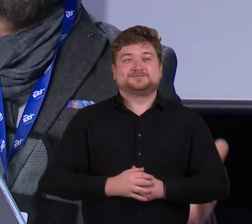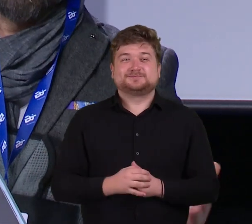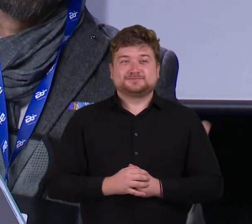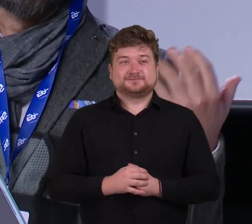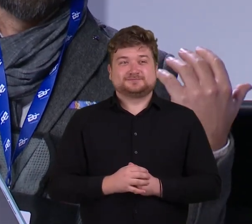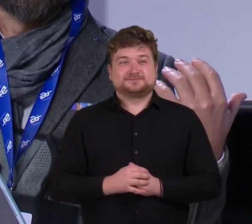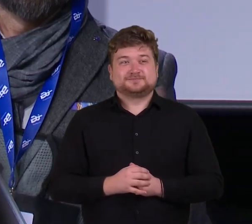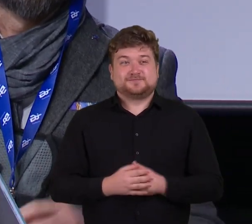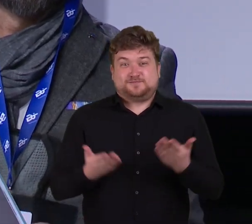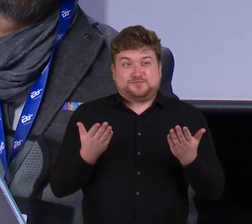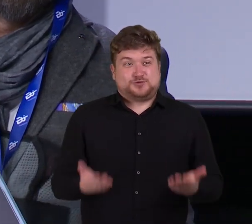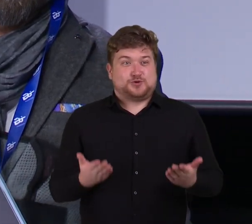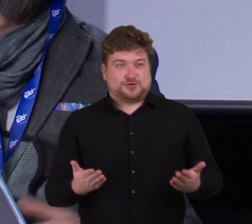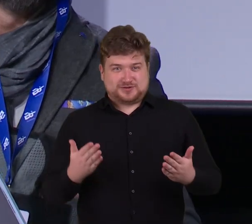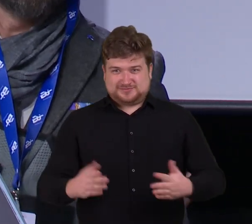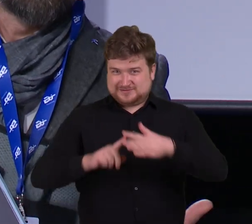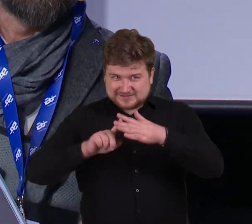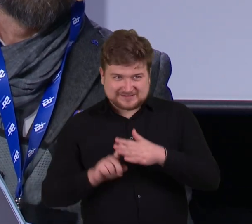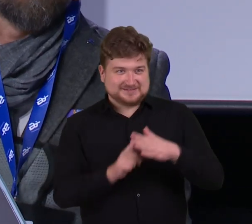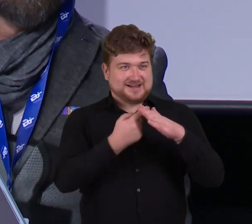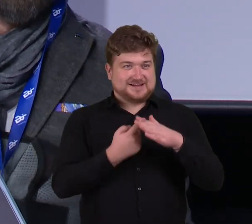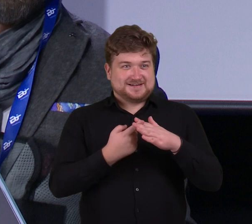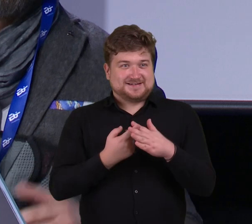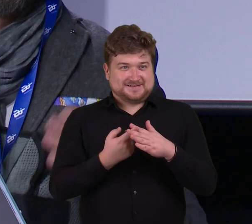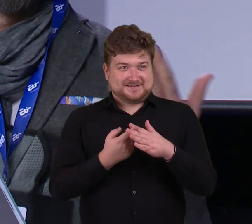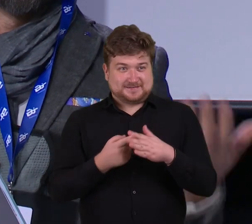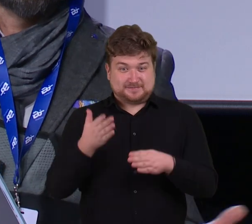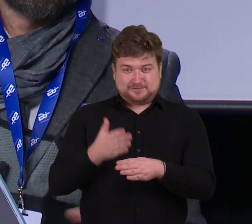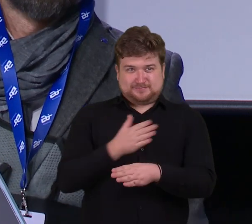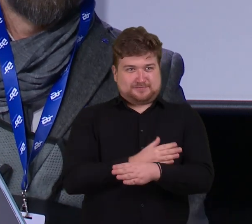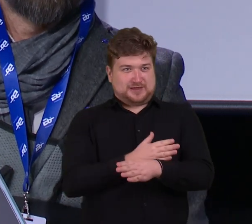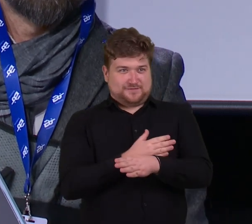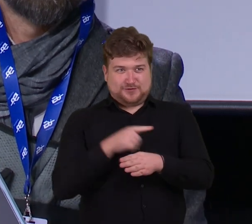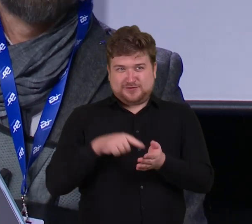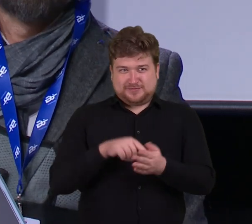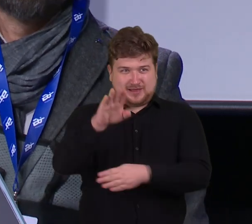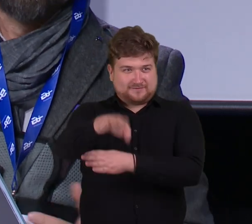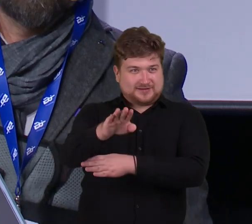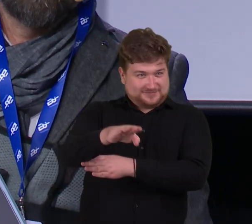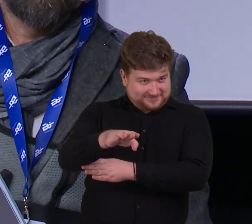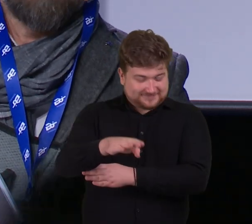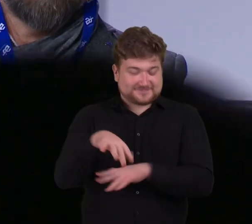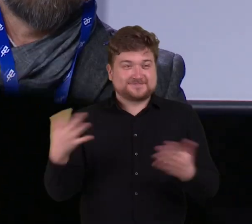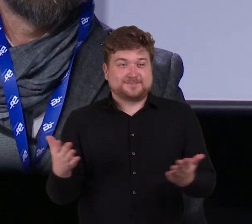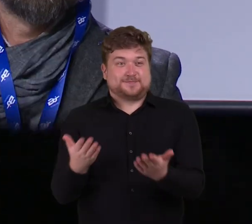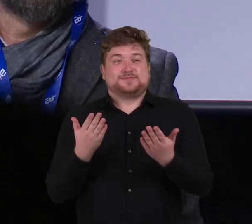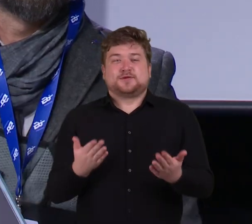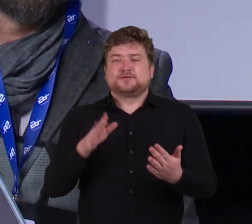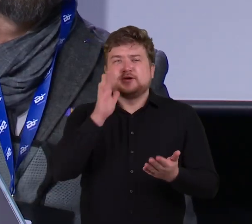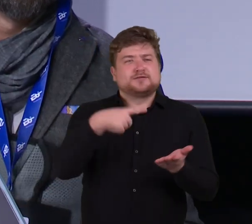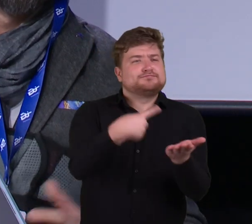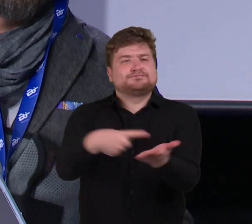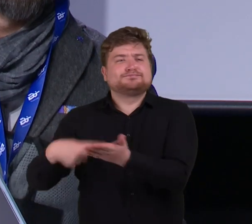This panel, as you saw, will be about the means. Yesterday we discussed on many panels about the goals which we have ahead